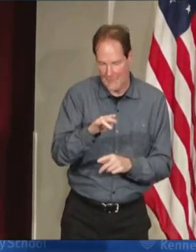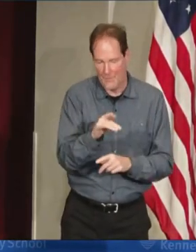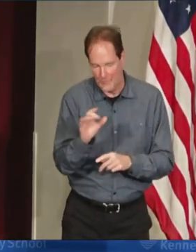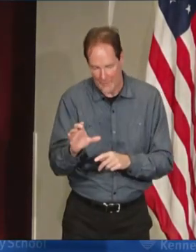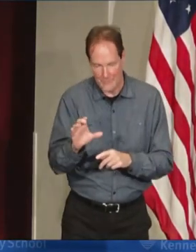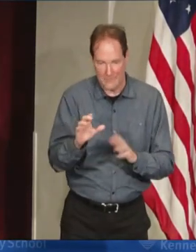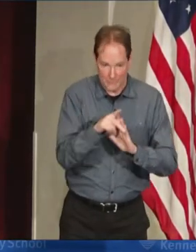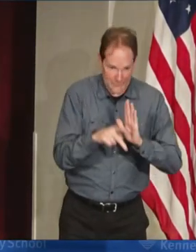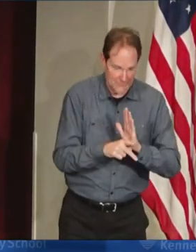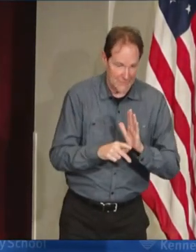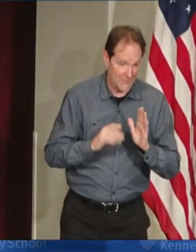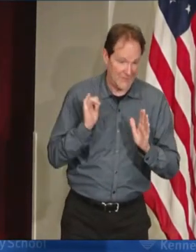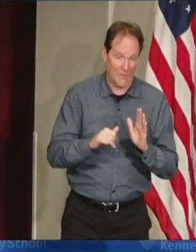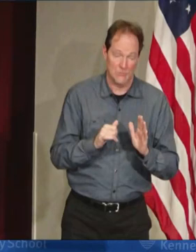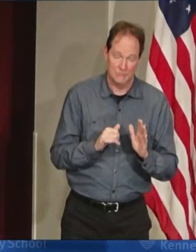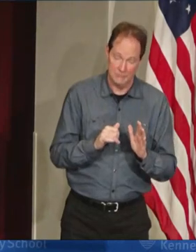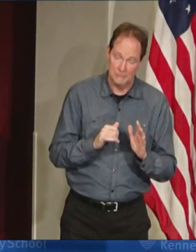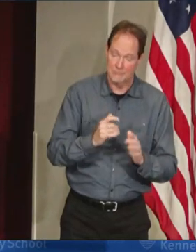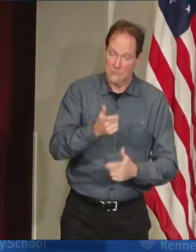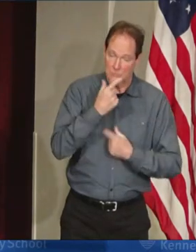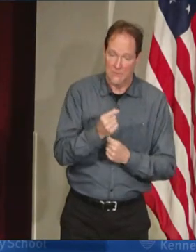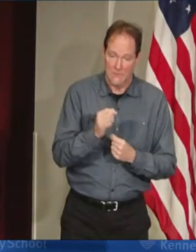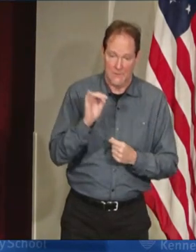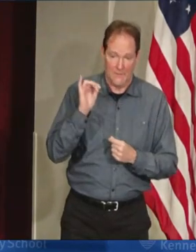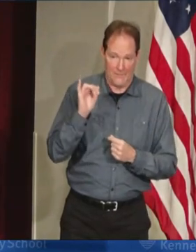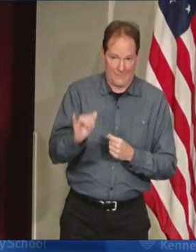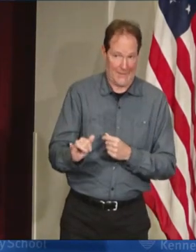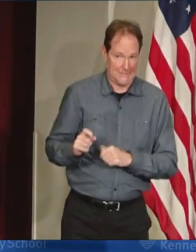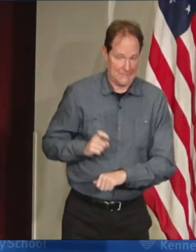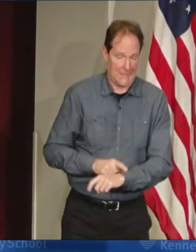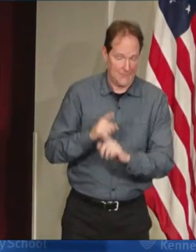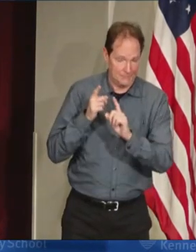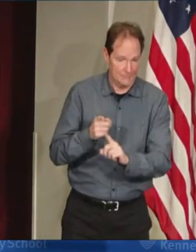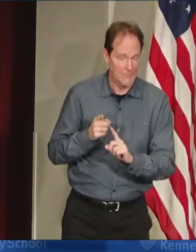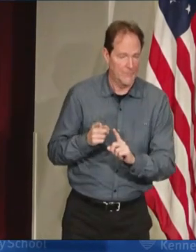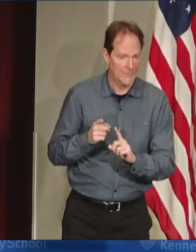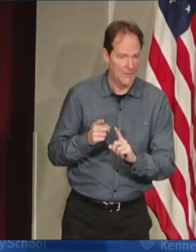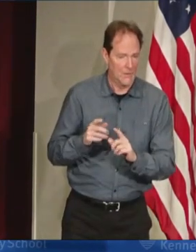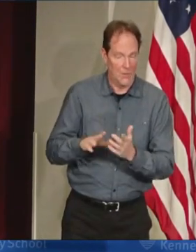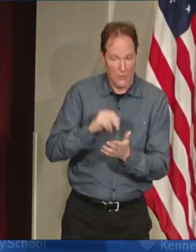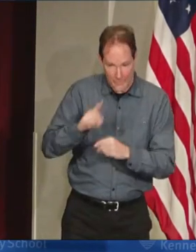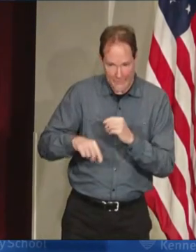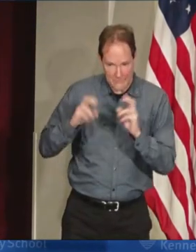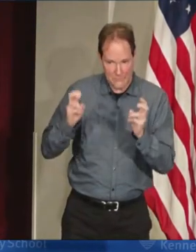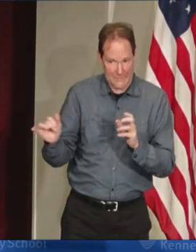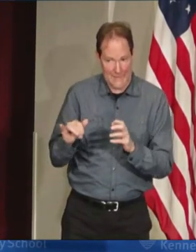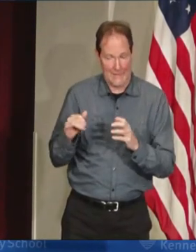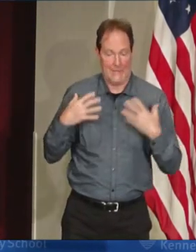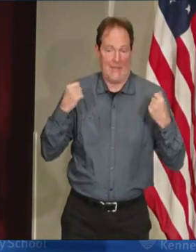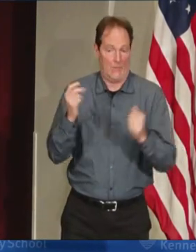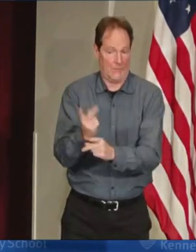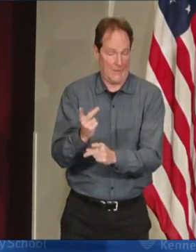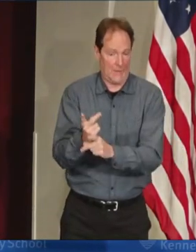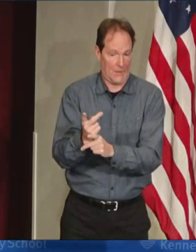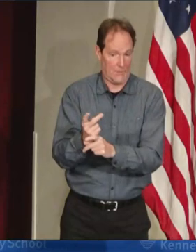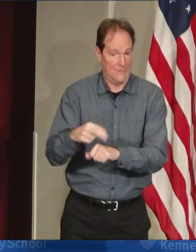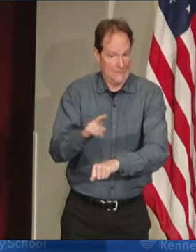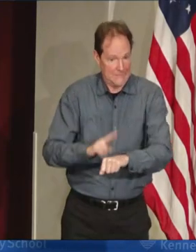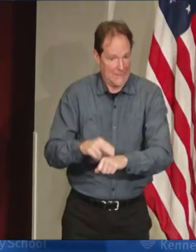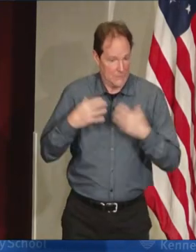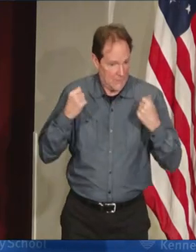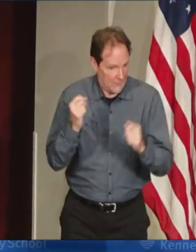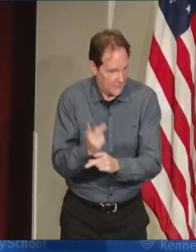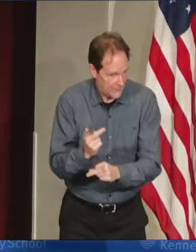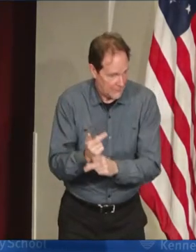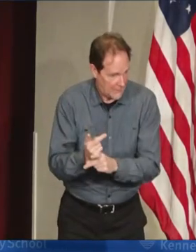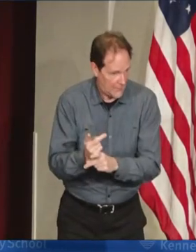course, very interesting to be able to, at that point, also learn about issues like healthcare and national healthcare